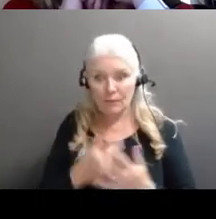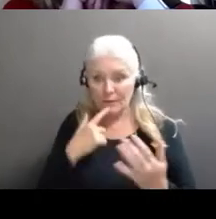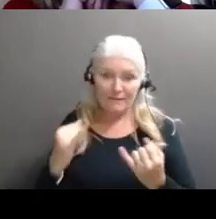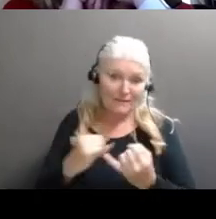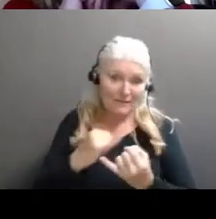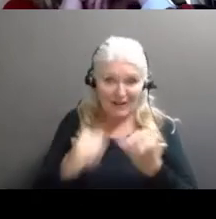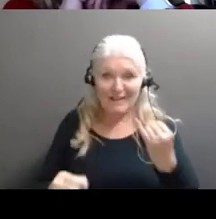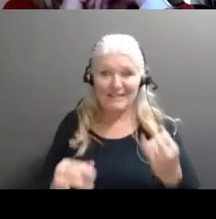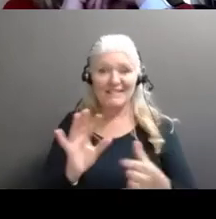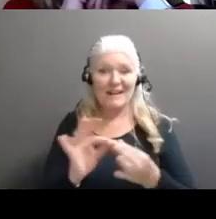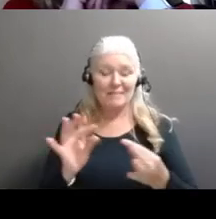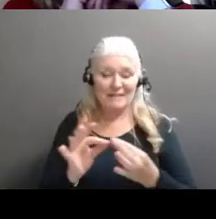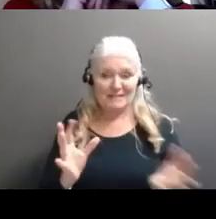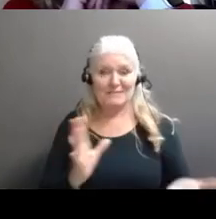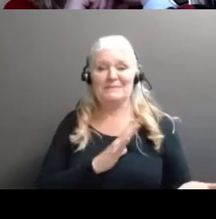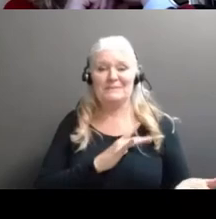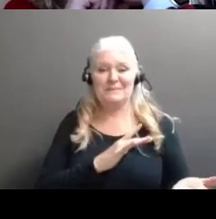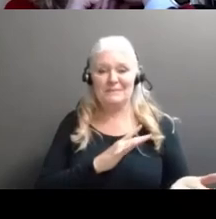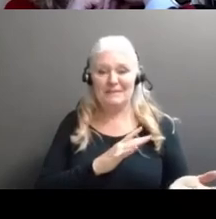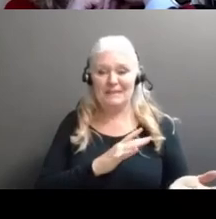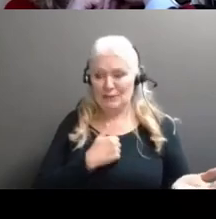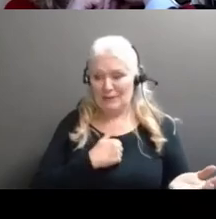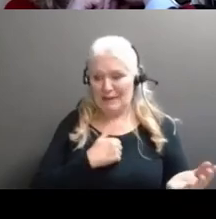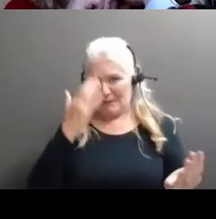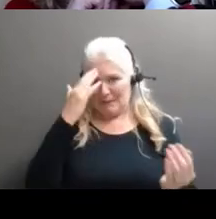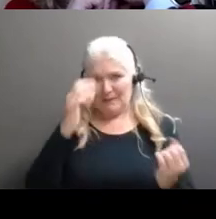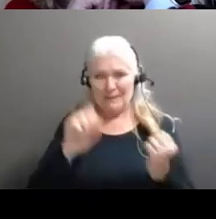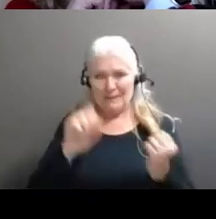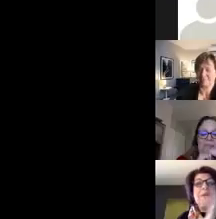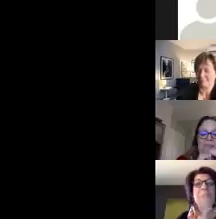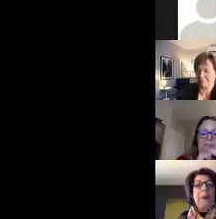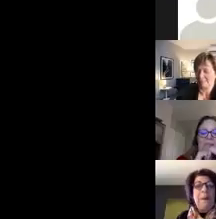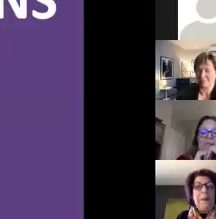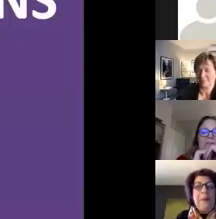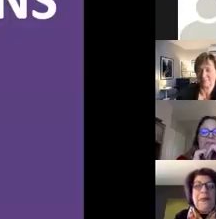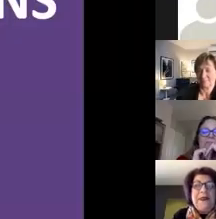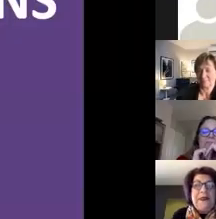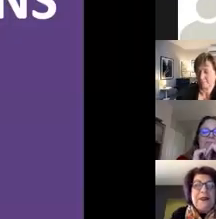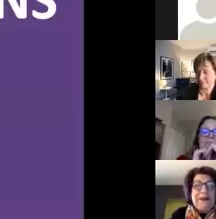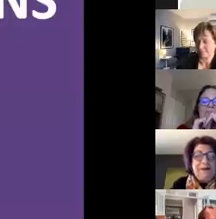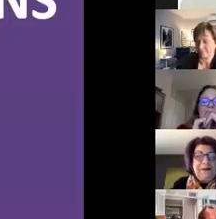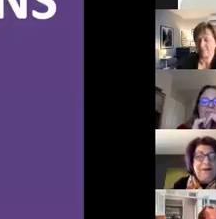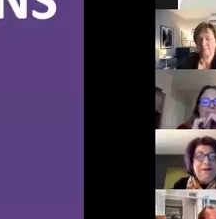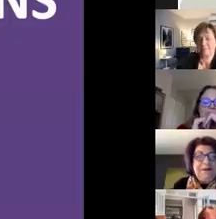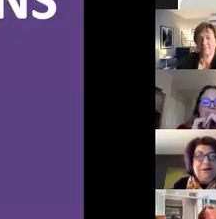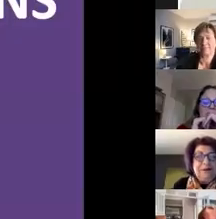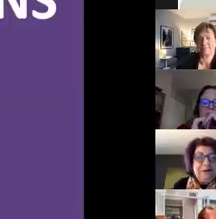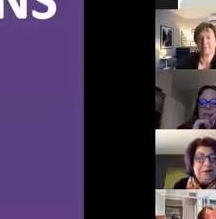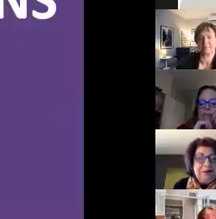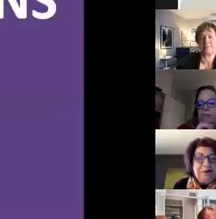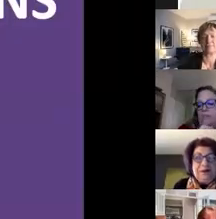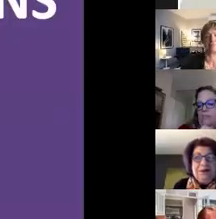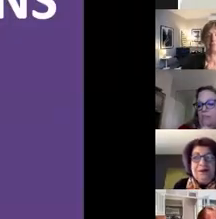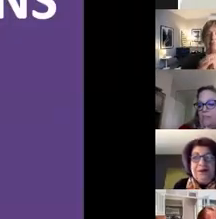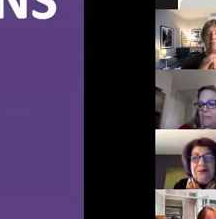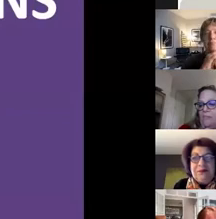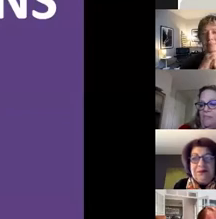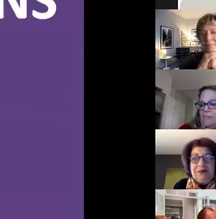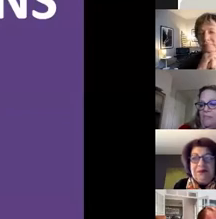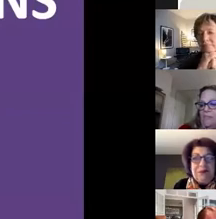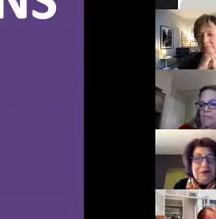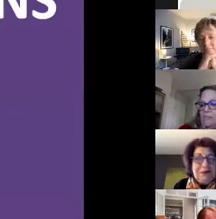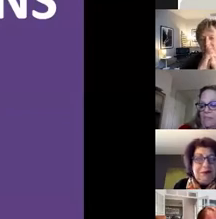Thank you. And I realize we've gone a little bit over time, but I wanted to let you finish. Now, I think we can move on to the Q&A because people are really,